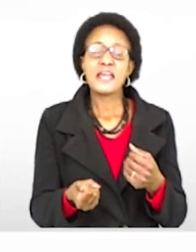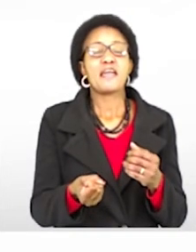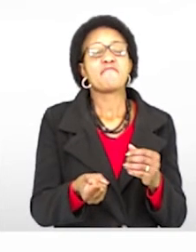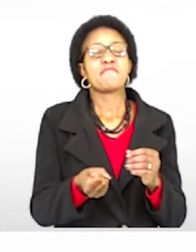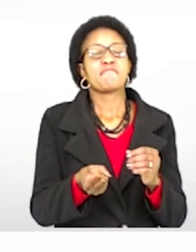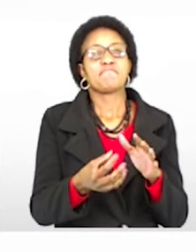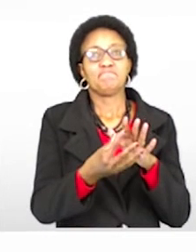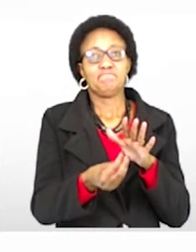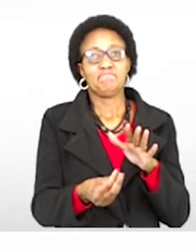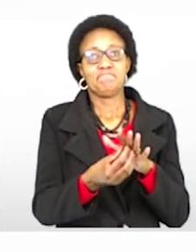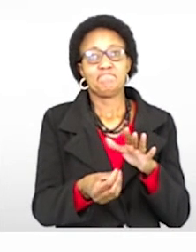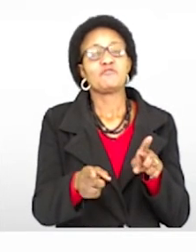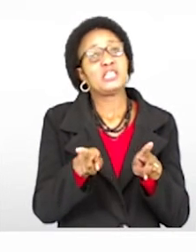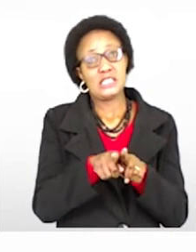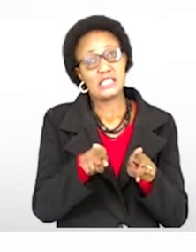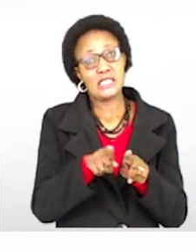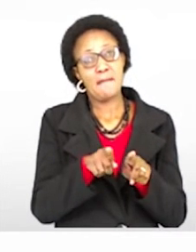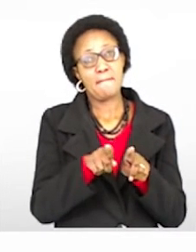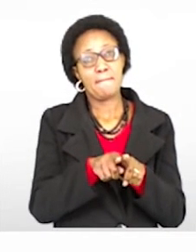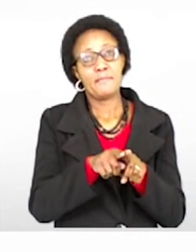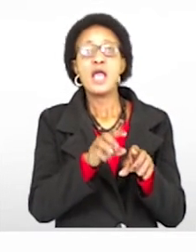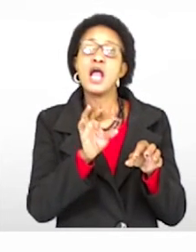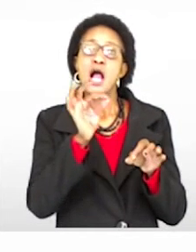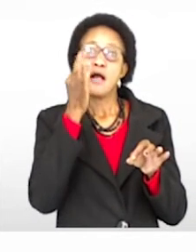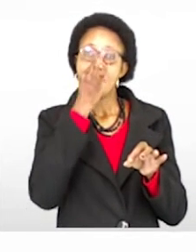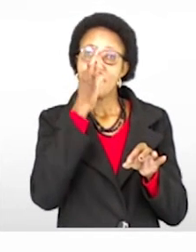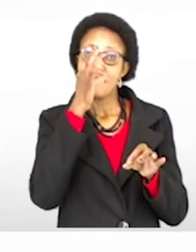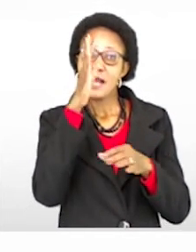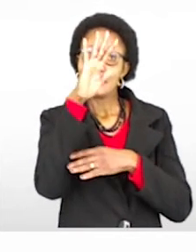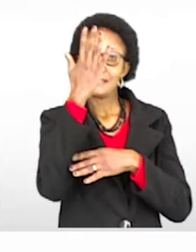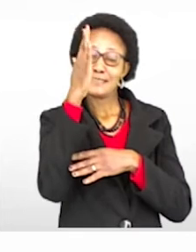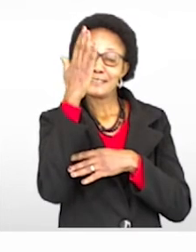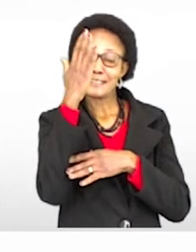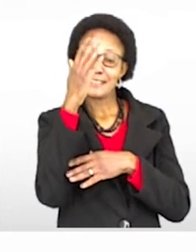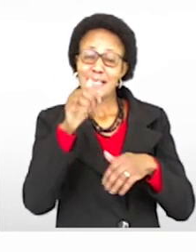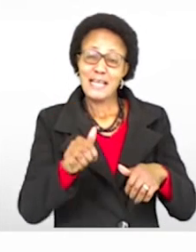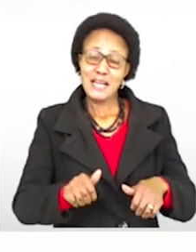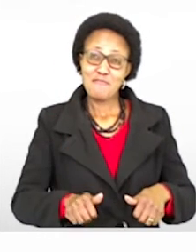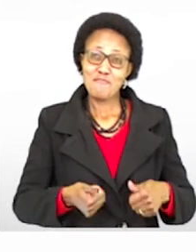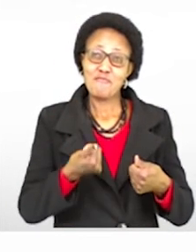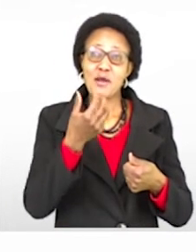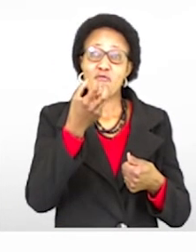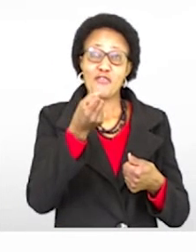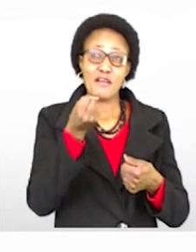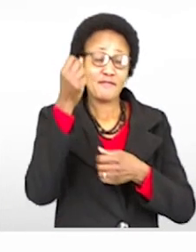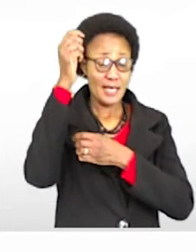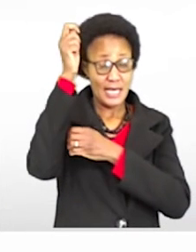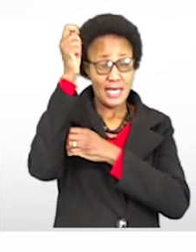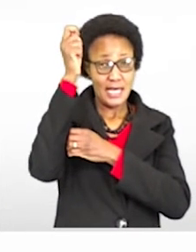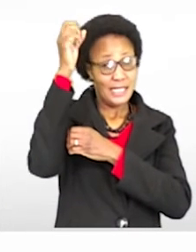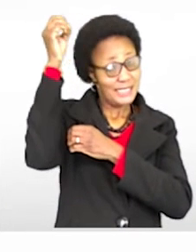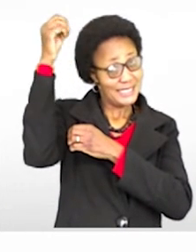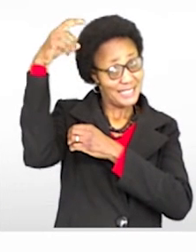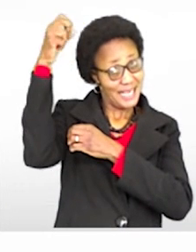pattern is flower, tree, boy with the star. Let's say it together.